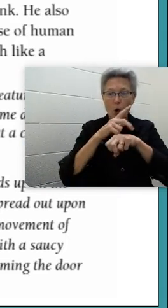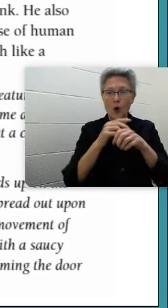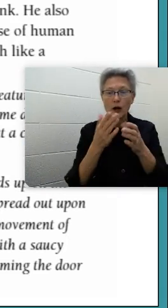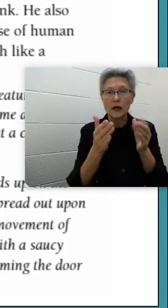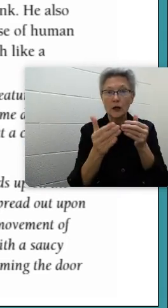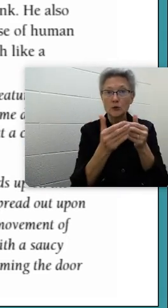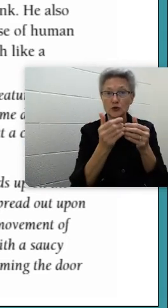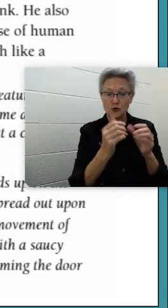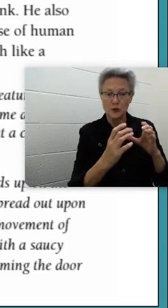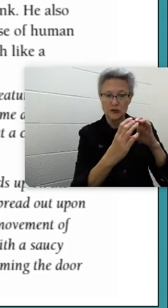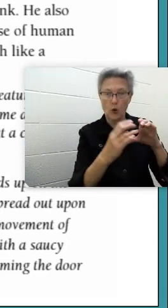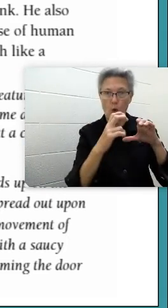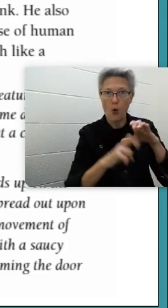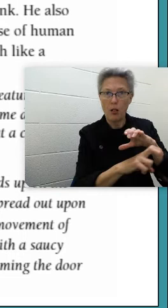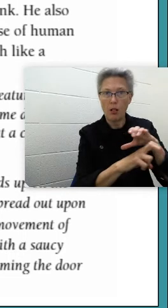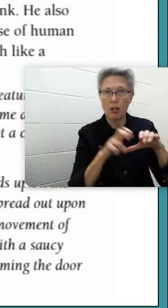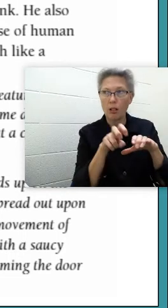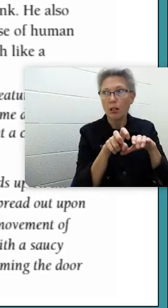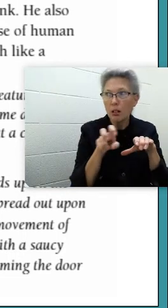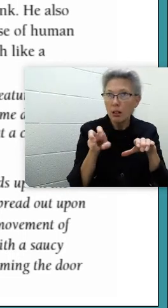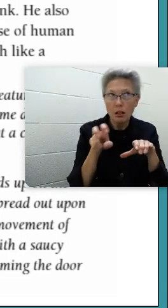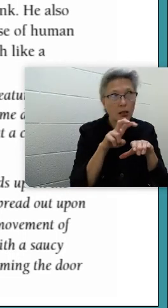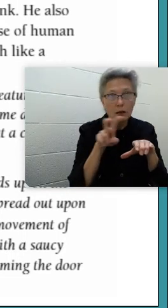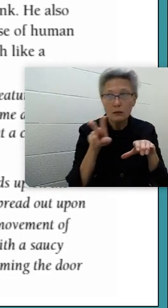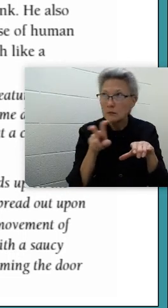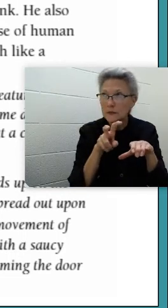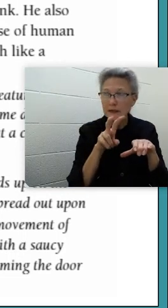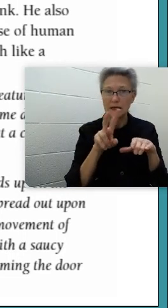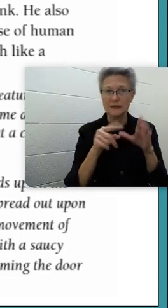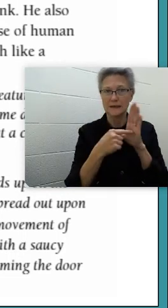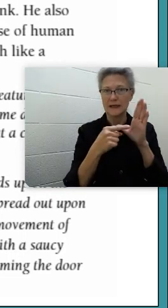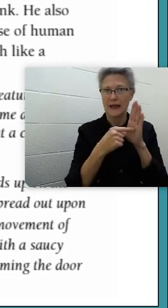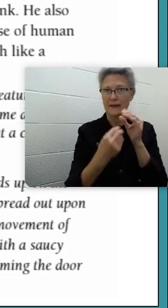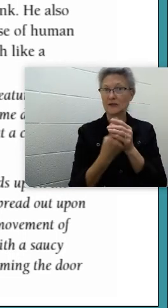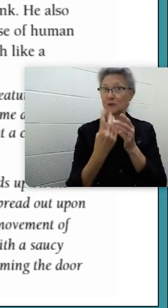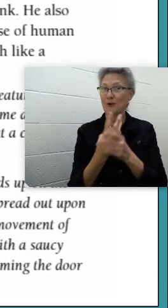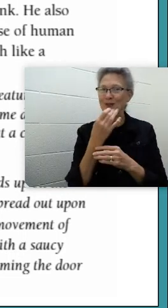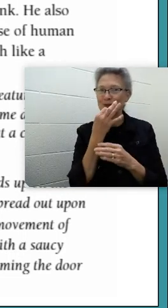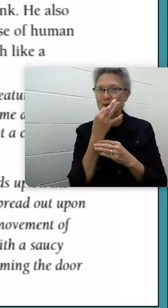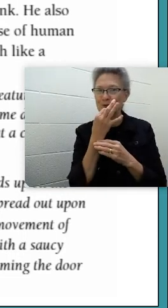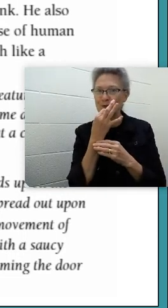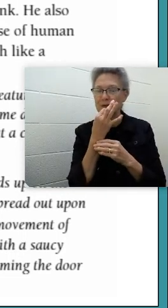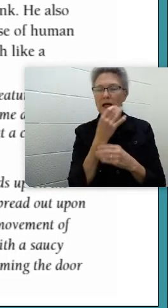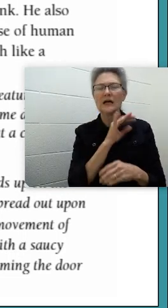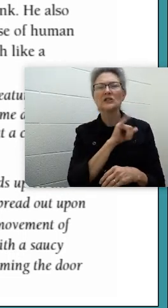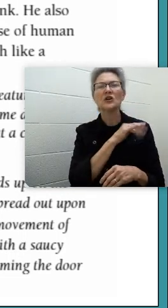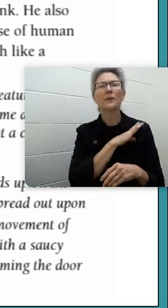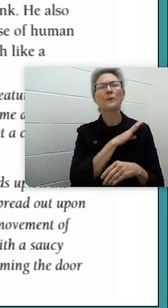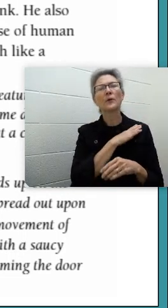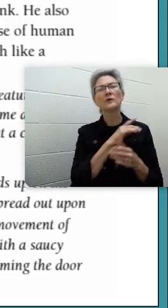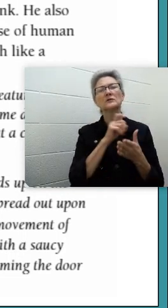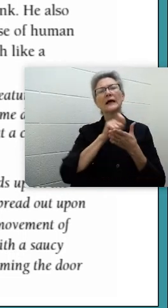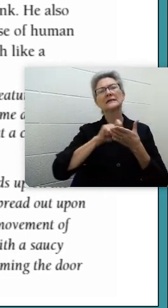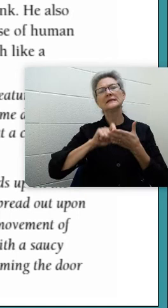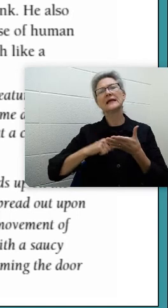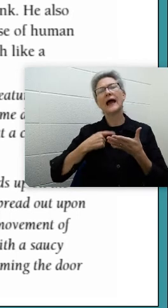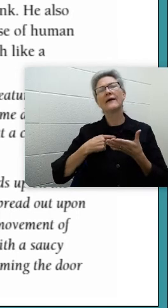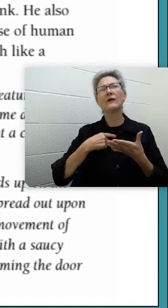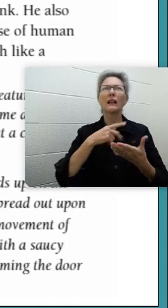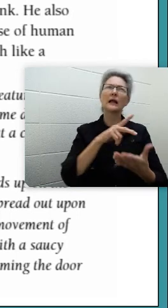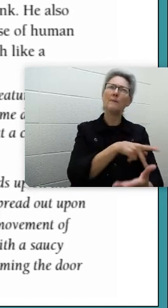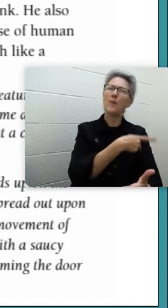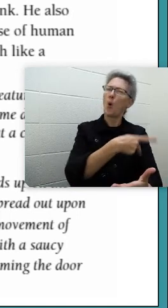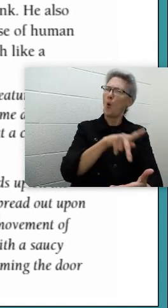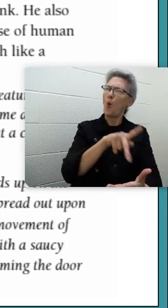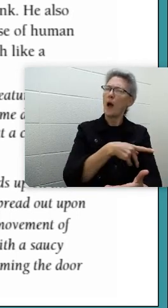another sign that spring is at hand. Burroughs' essays often have a poetic quality. In the next two